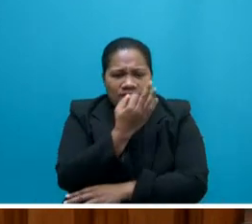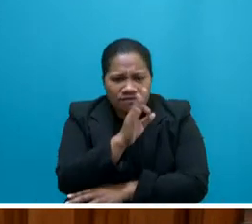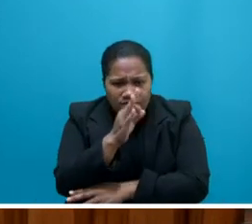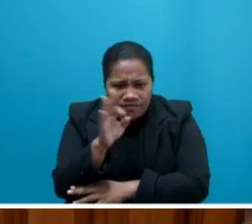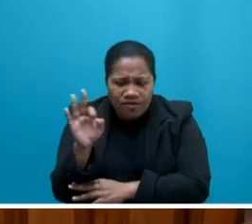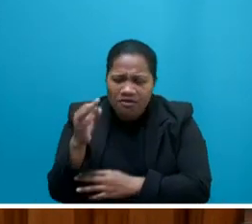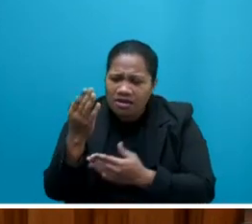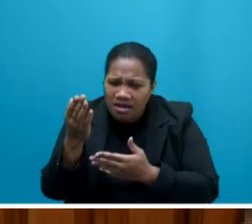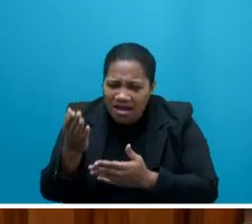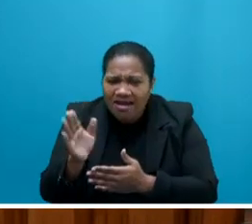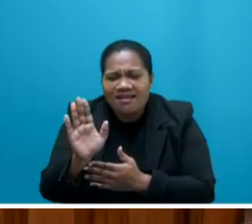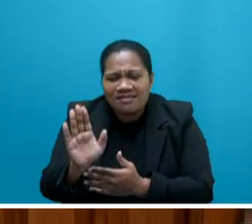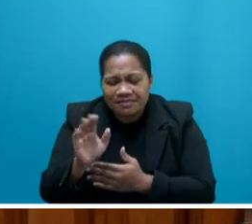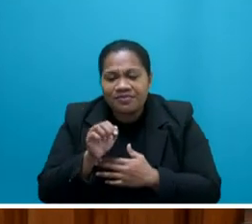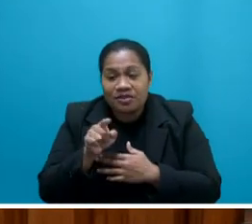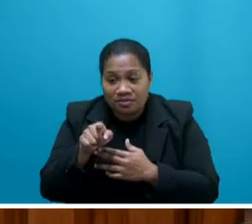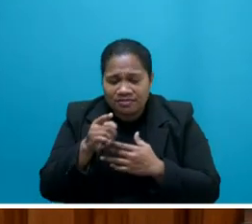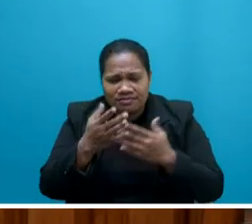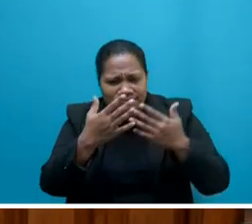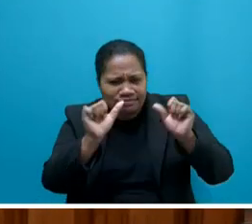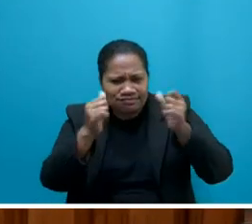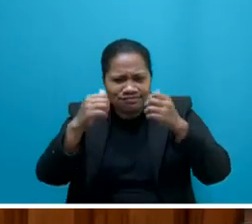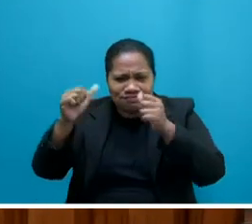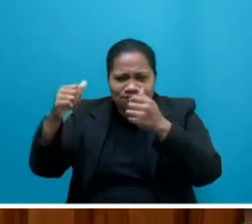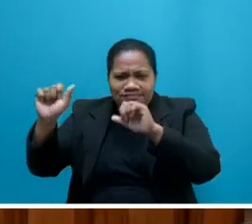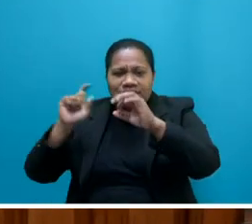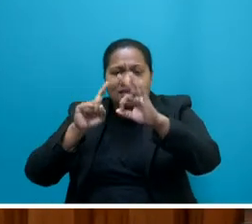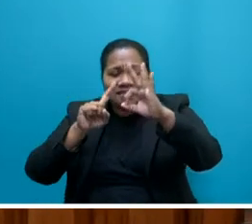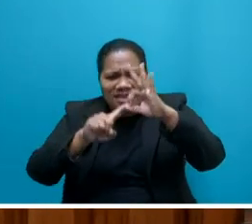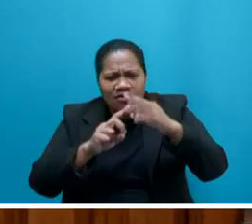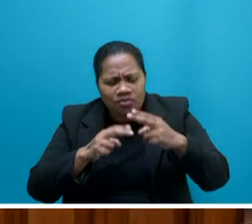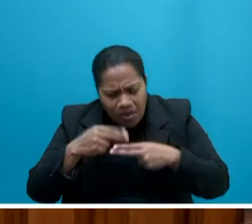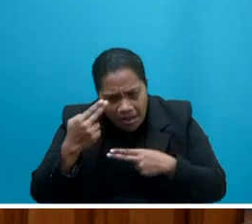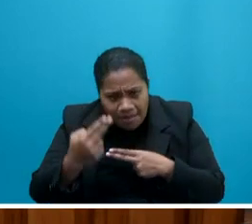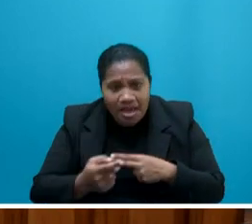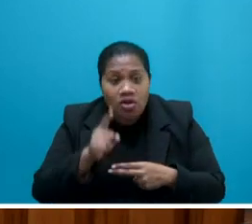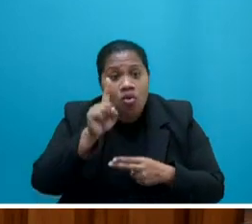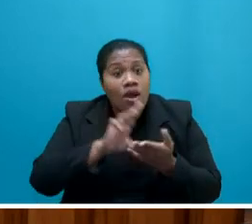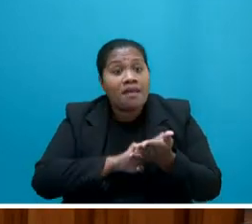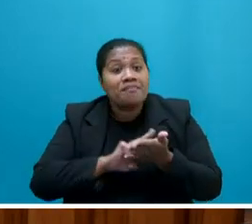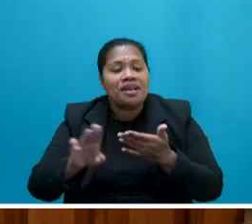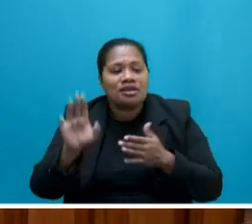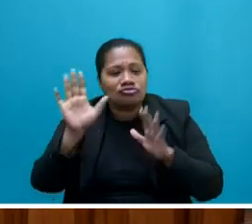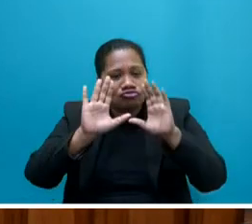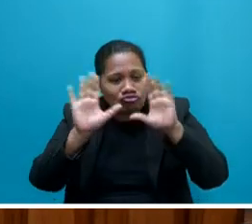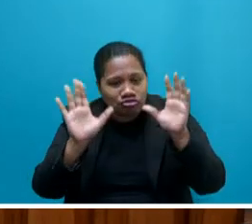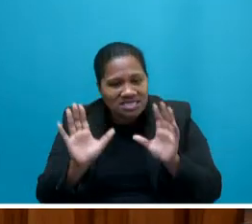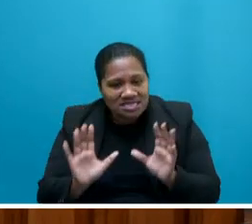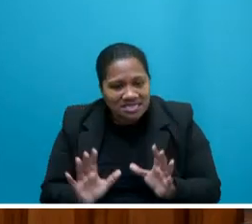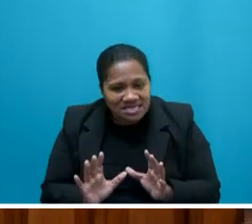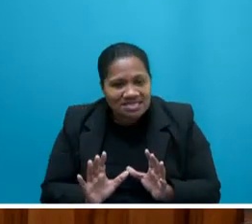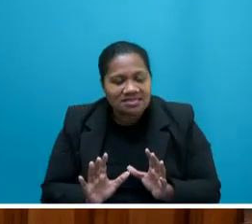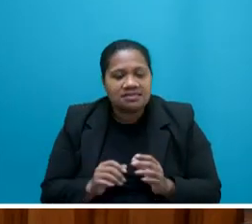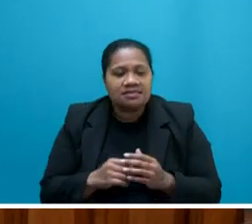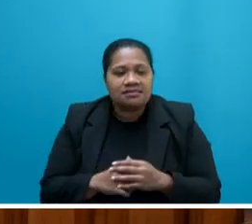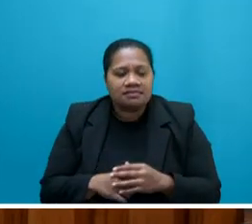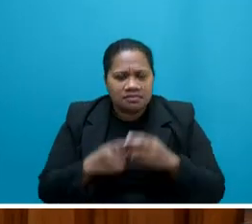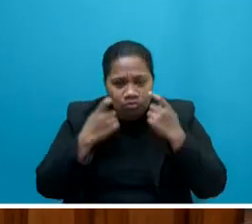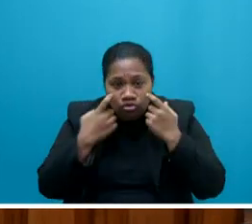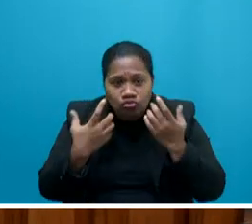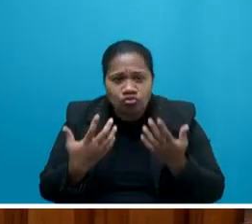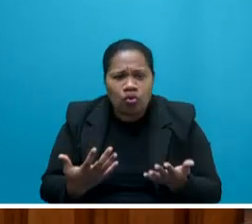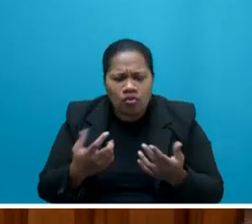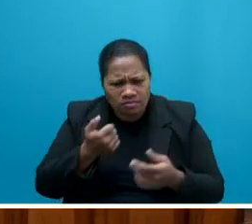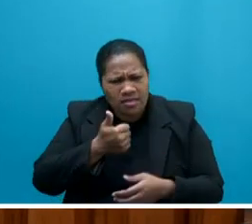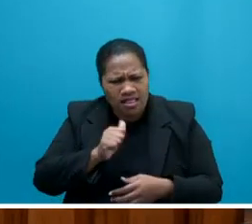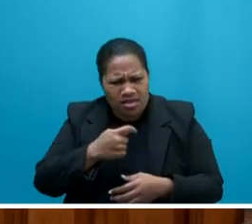achieving the target in the planting of the 1 million trees. That being so, allow me to address some of the